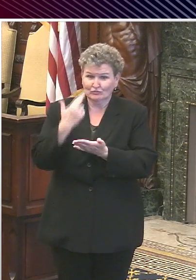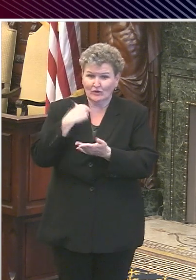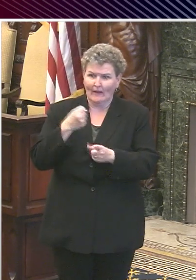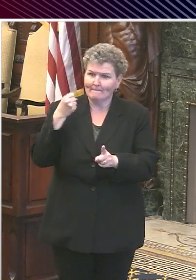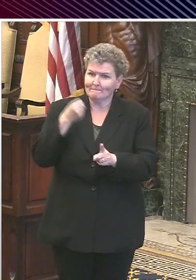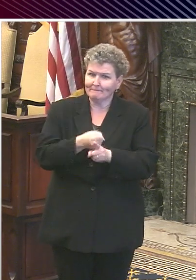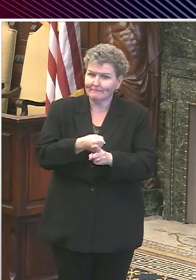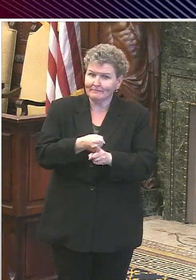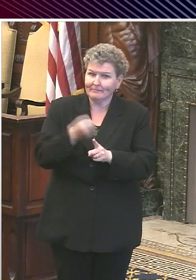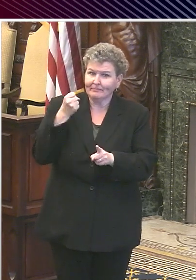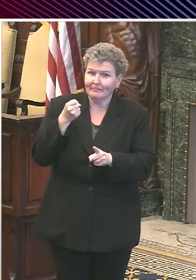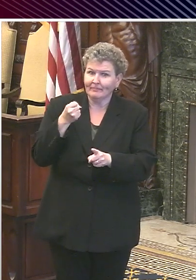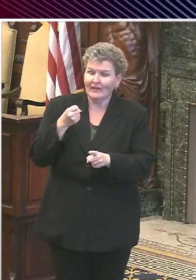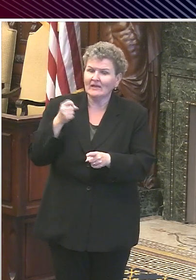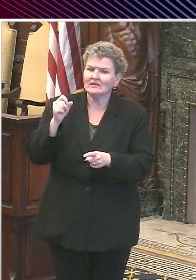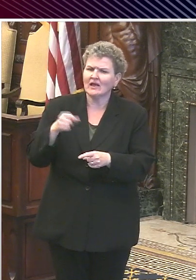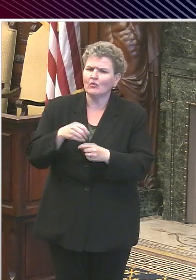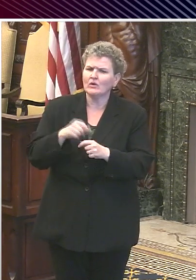to open